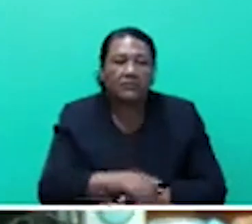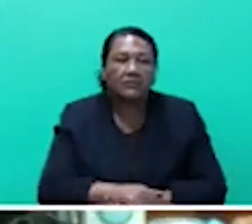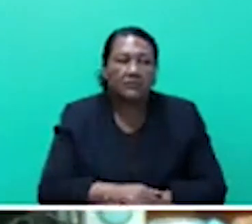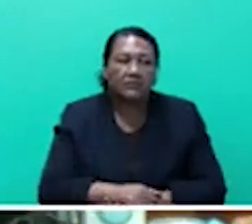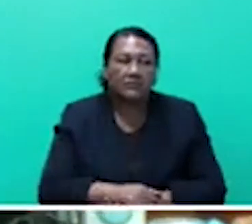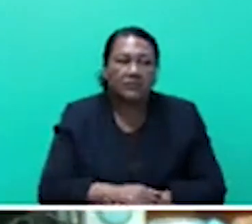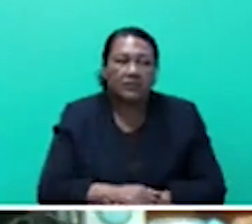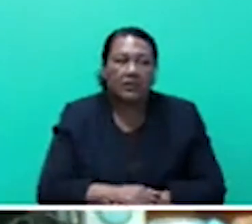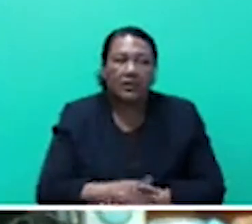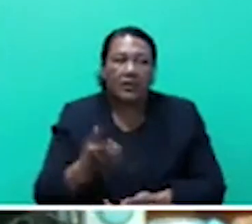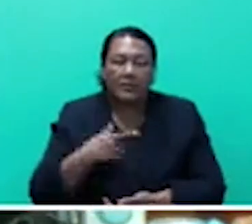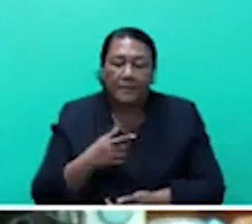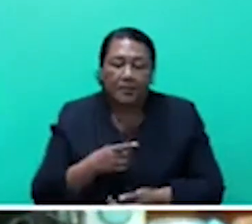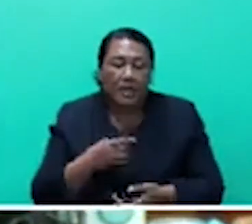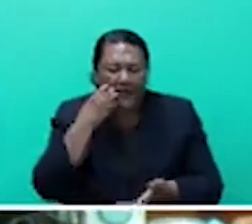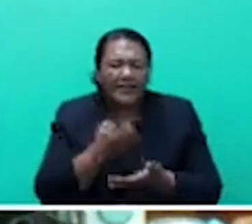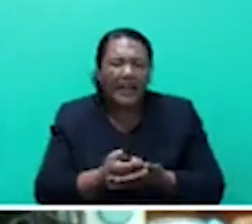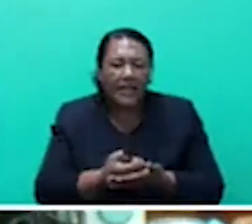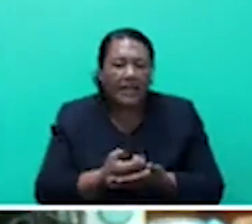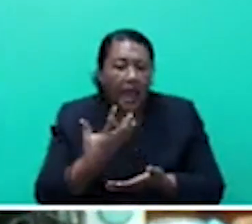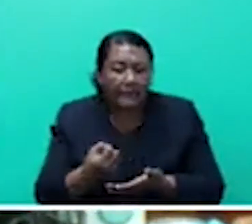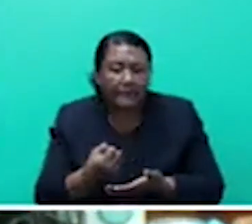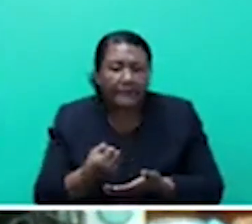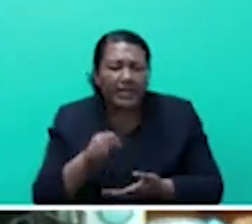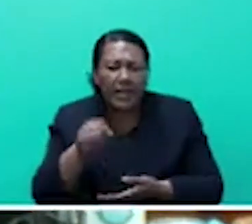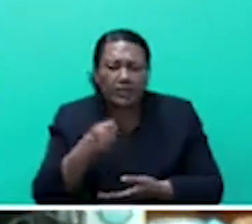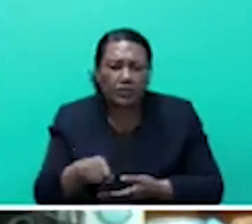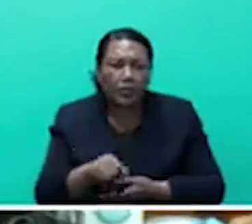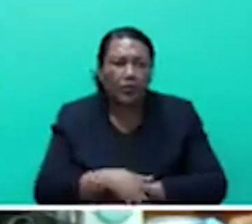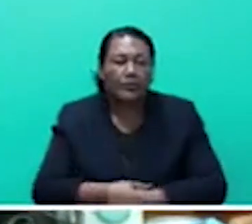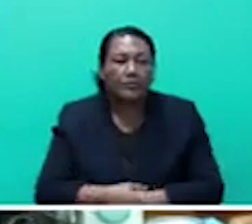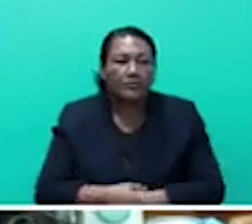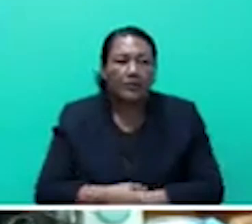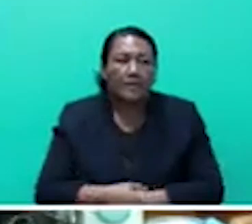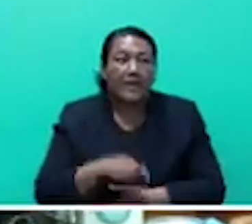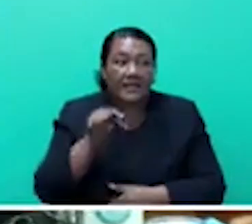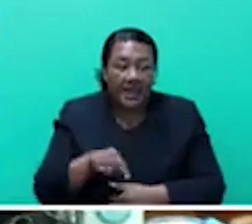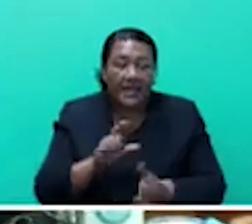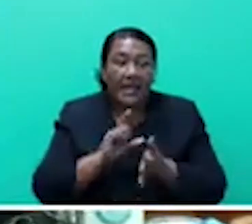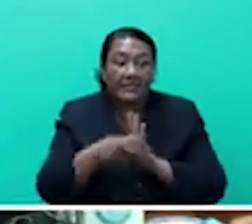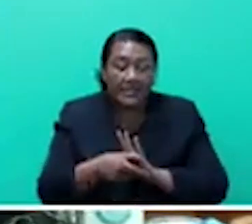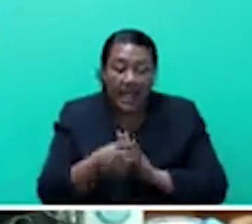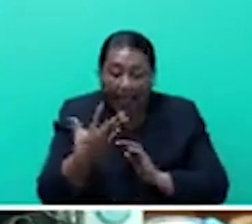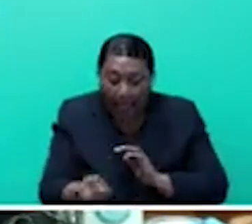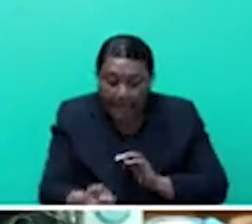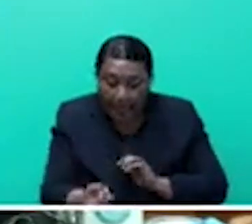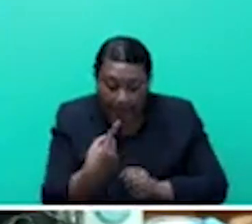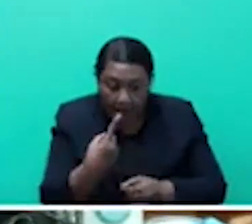there is no evidence at all. I think those cases, quite rightly, should be nullied. But this is where cases exist, and it